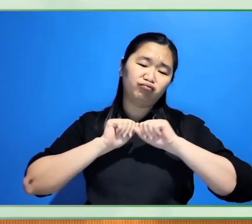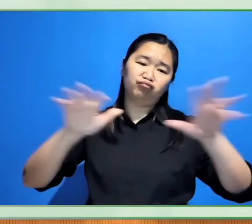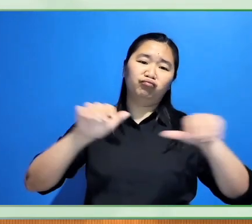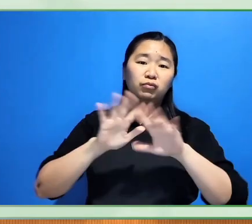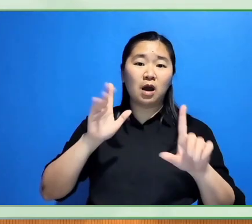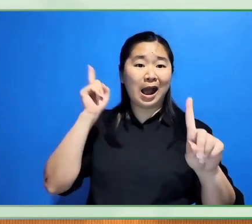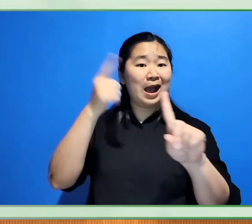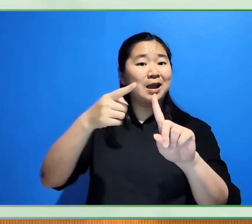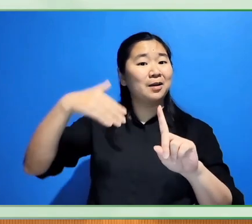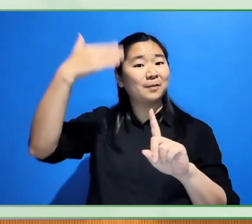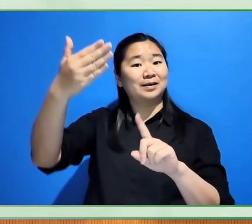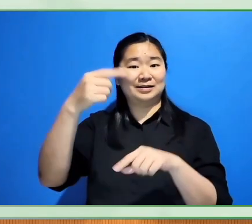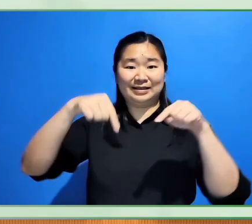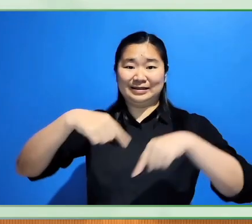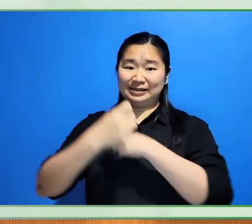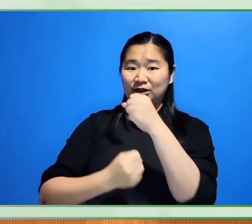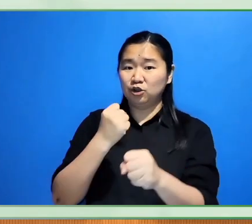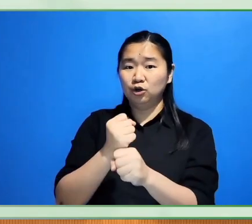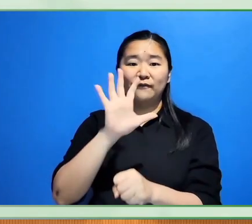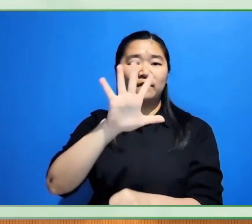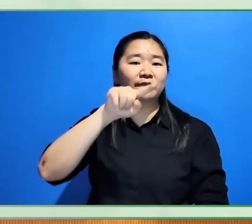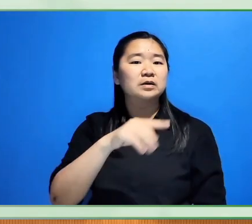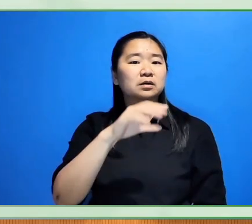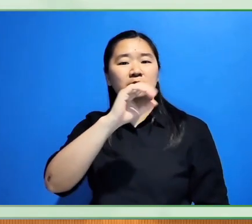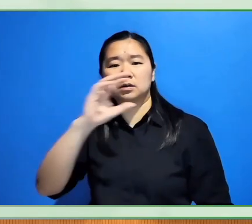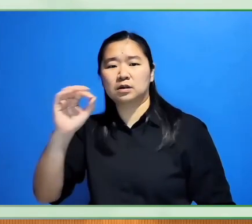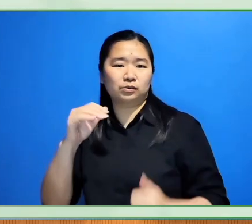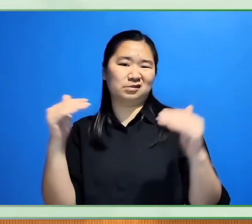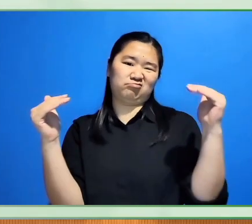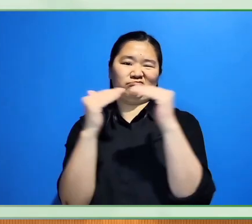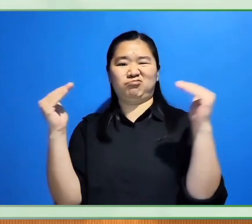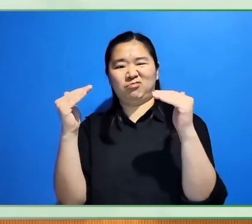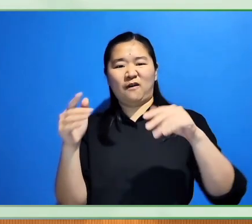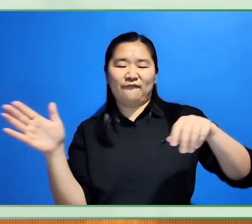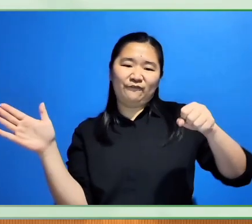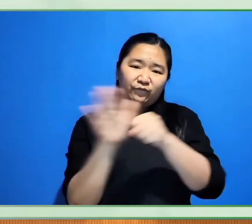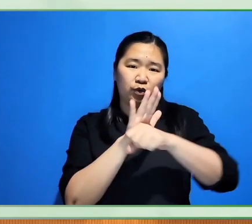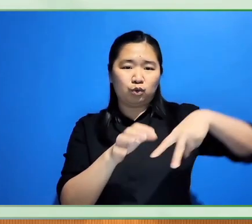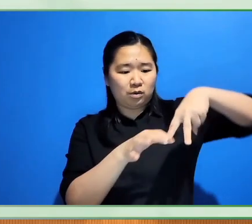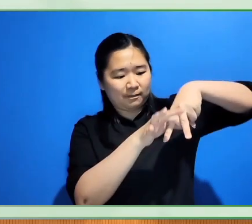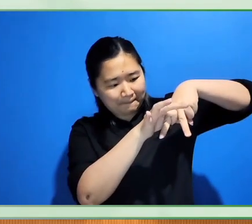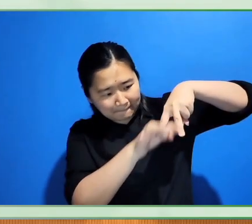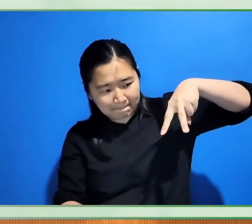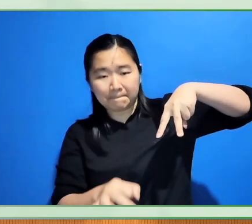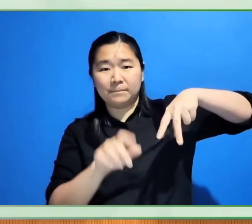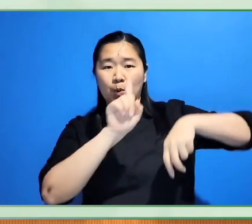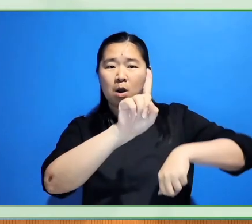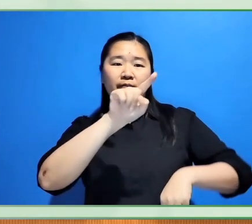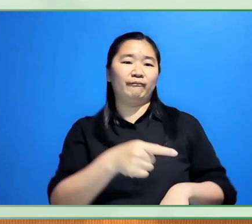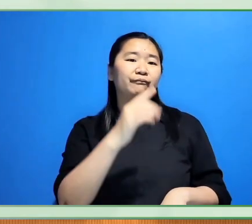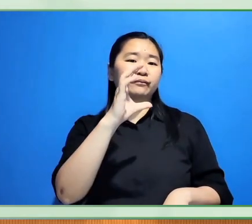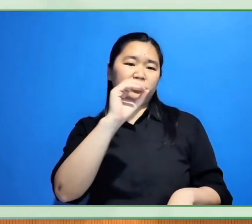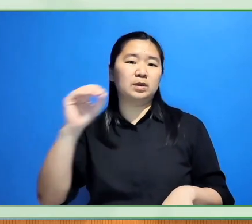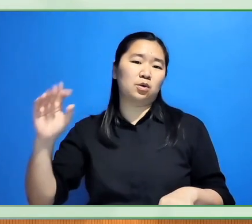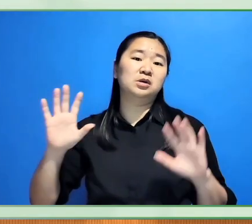that physical mobility means so much more than just walking. It means being able to go back to work, being able to go back